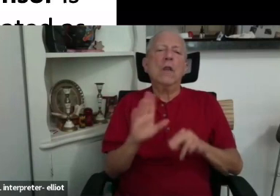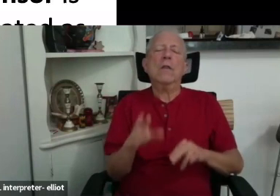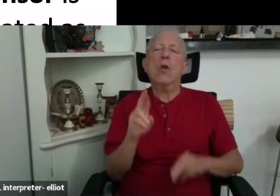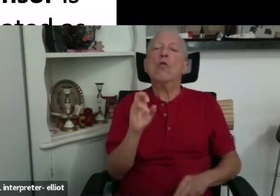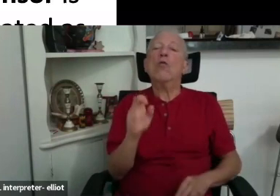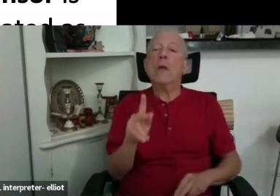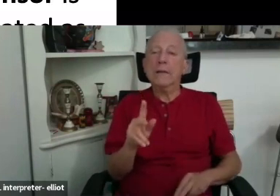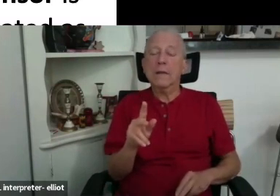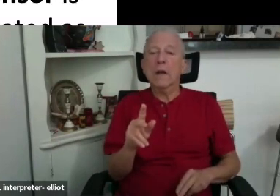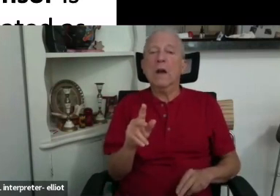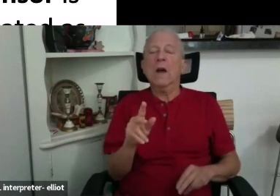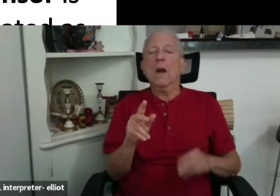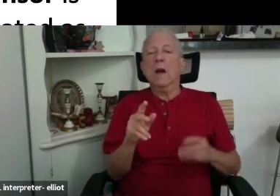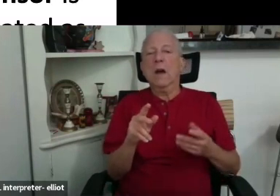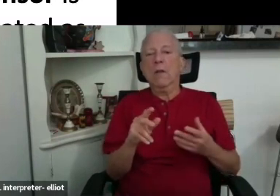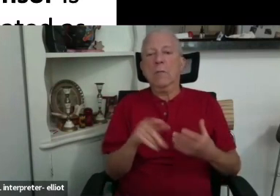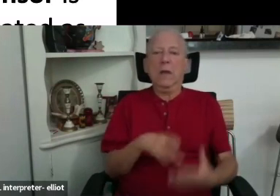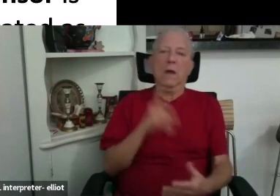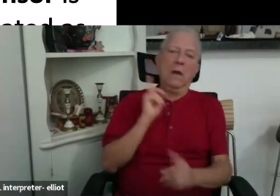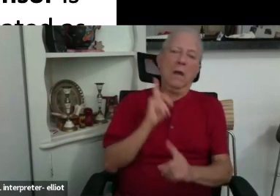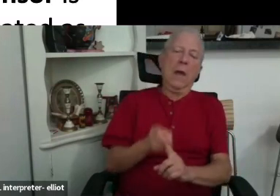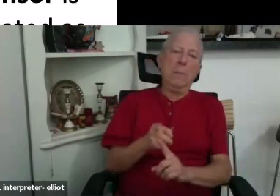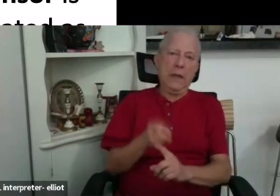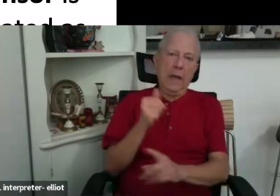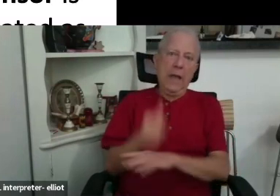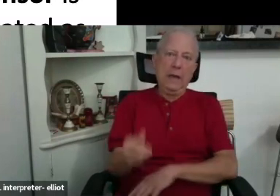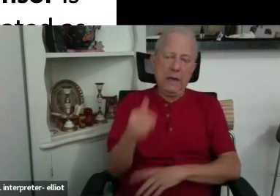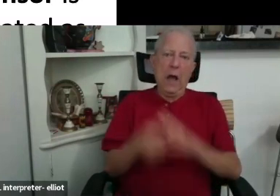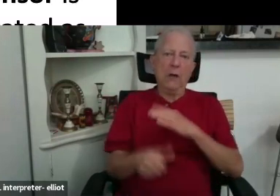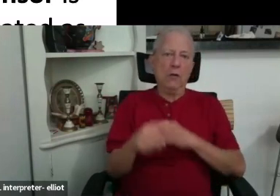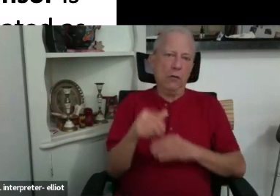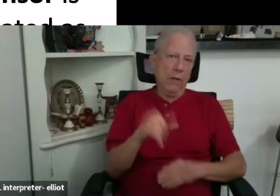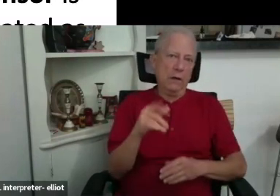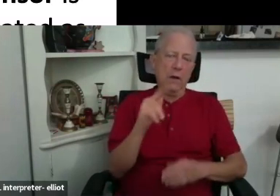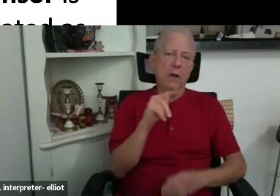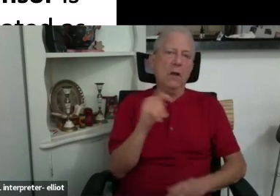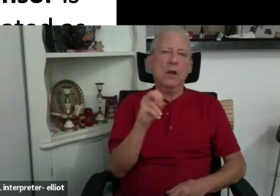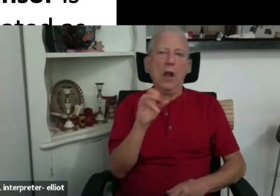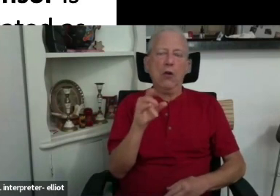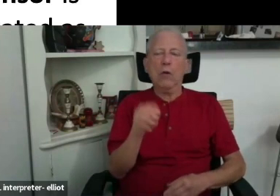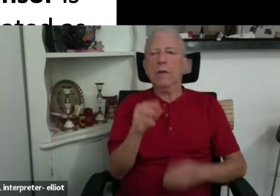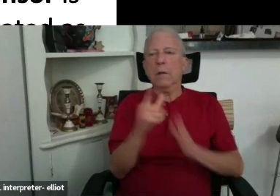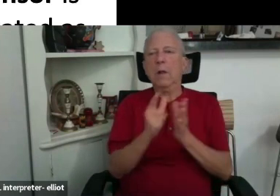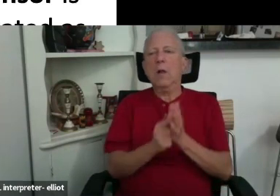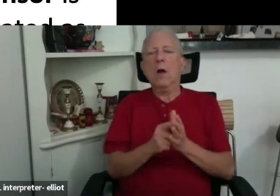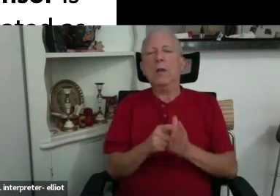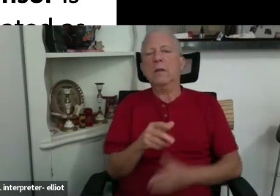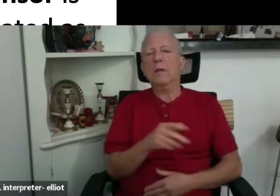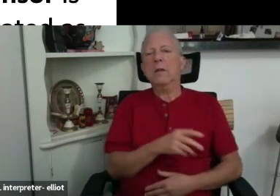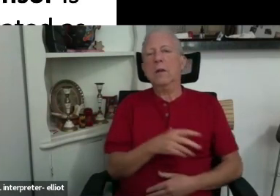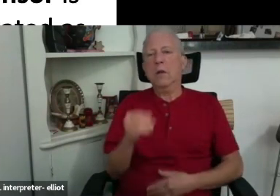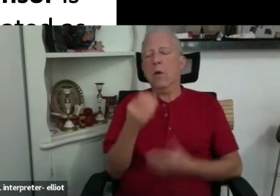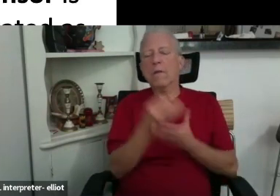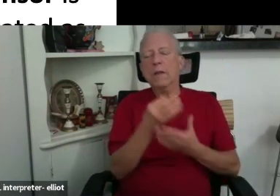being implicated under these kinds of terrorism laws through the actions of your fiscal sponsor or your